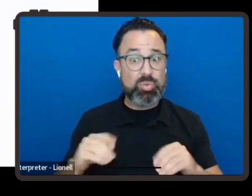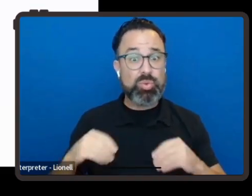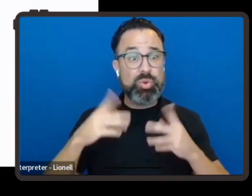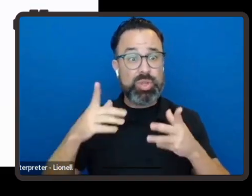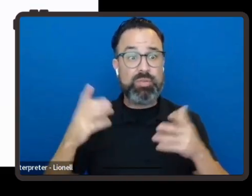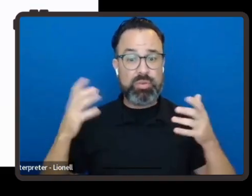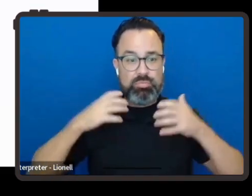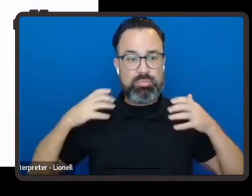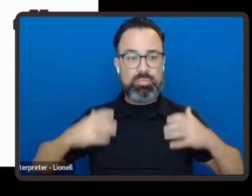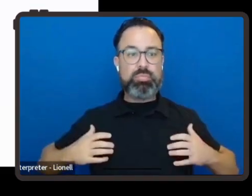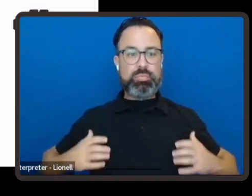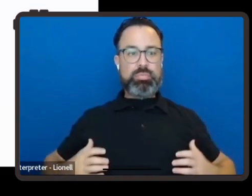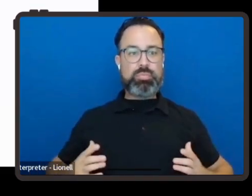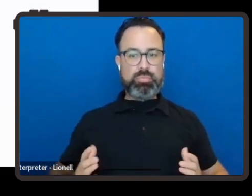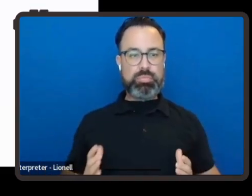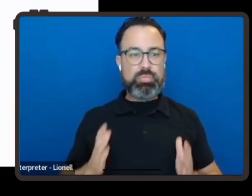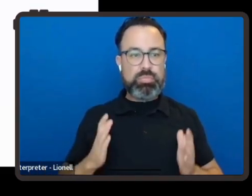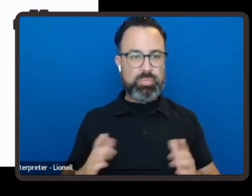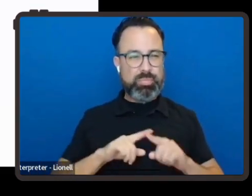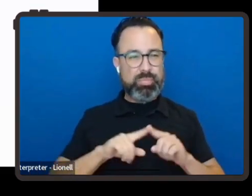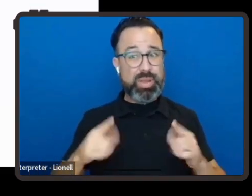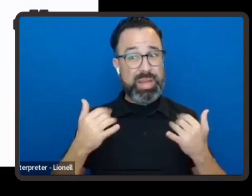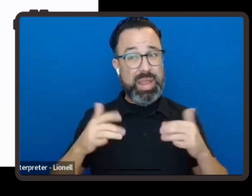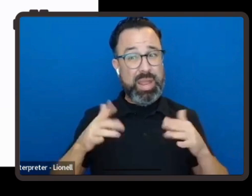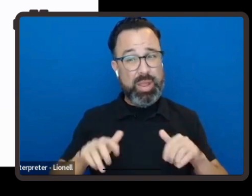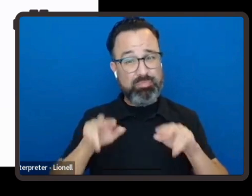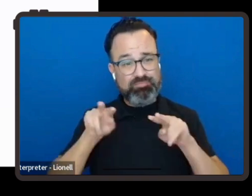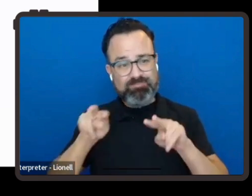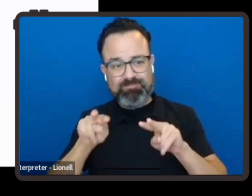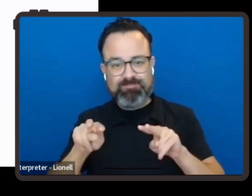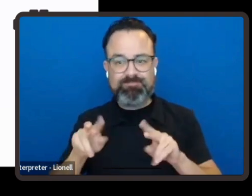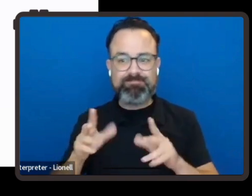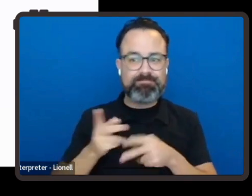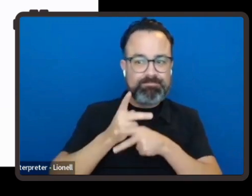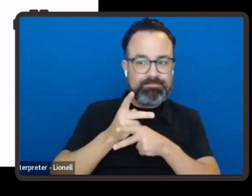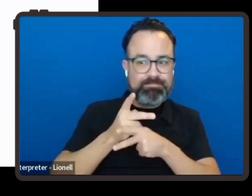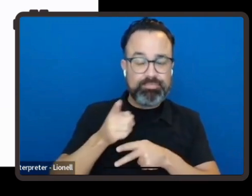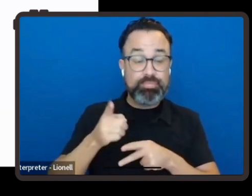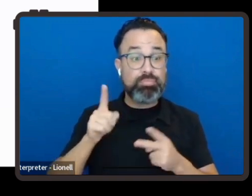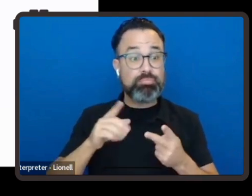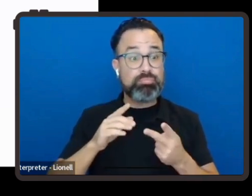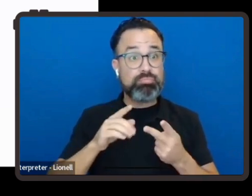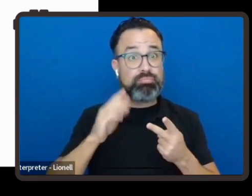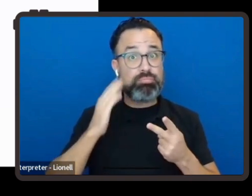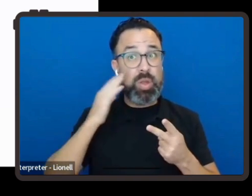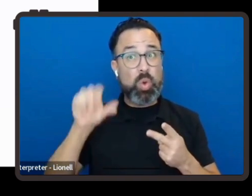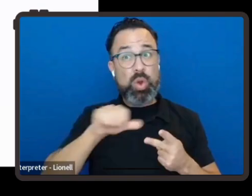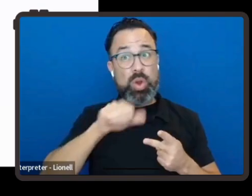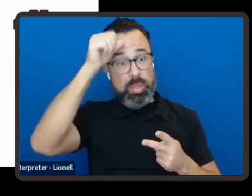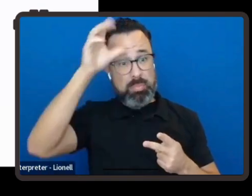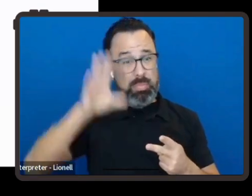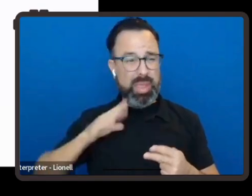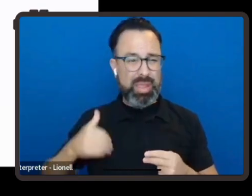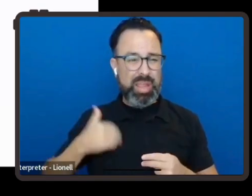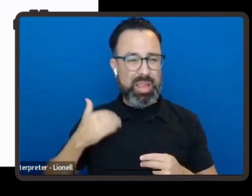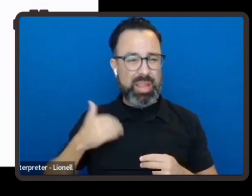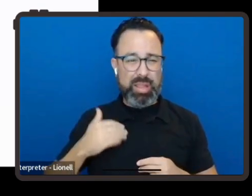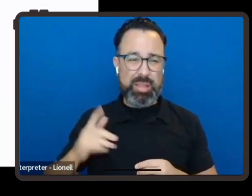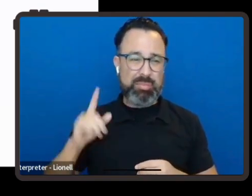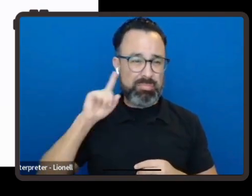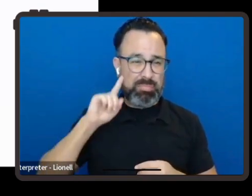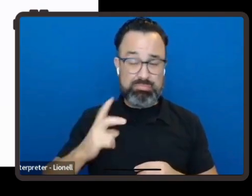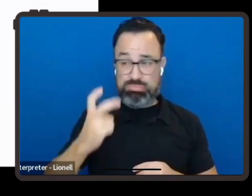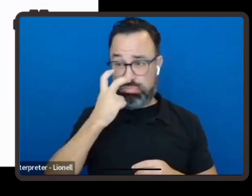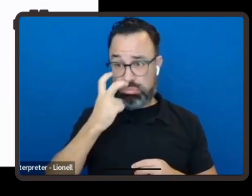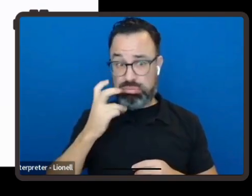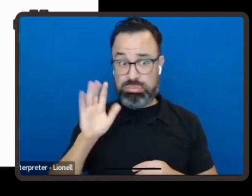look after her. And I know another young man, he's completely deafblind, and his scoliosis, for